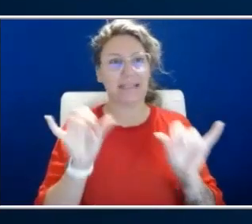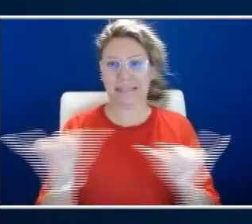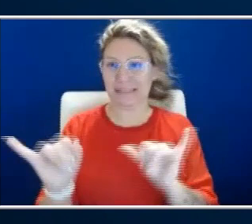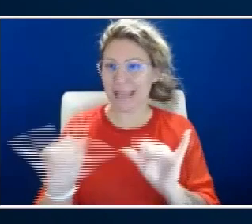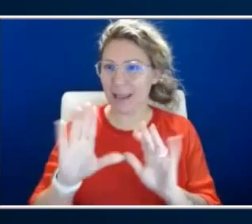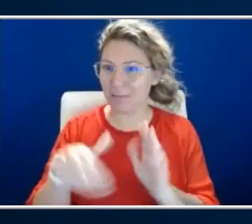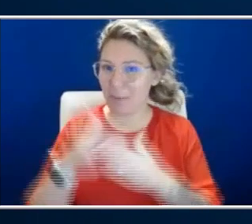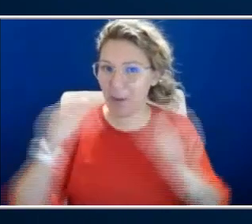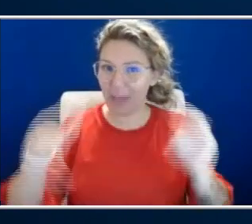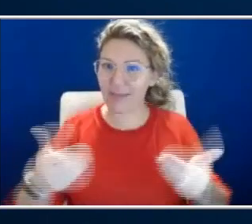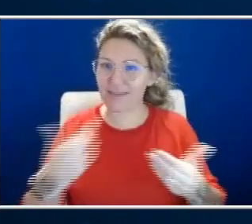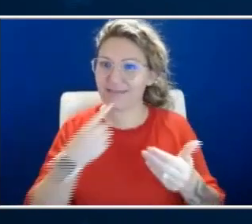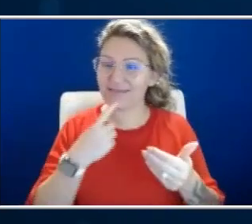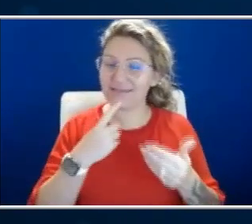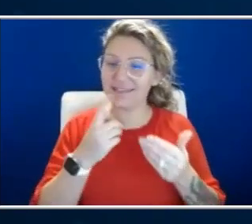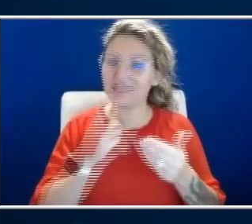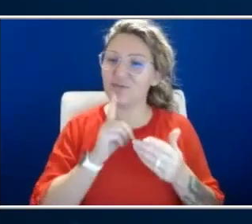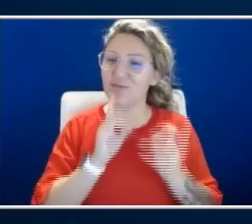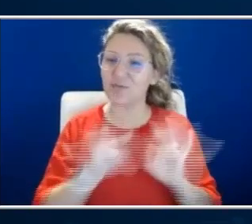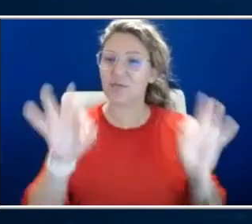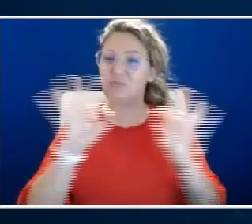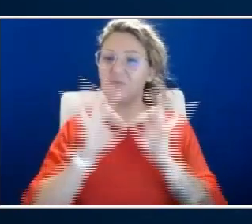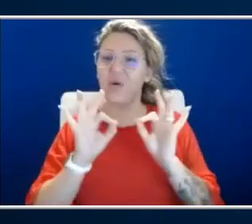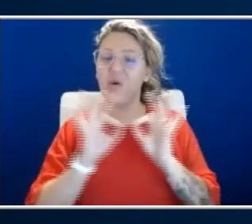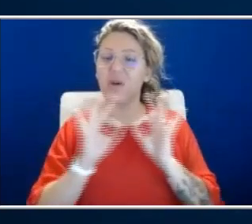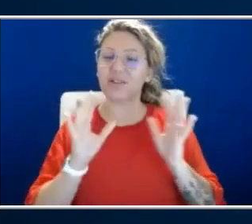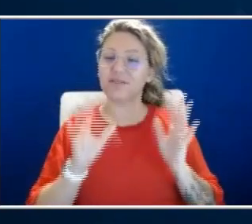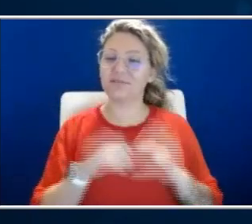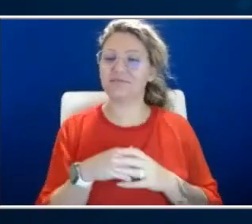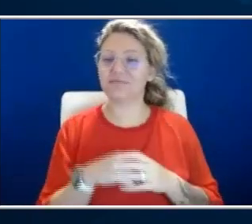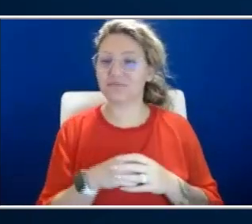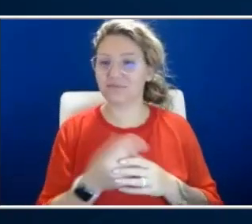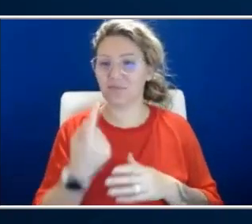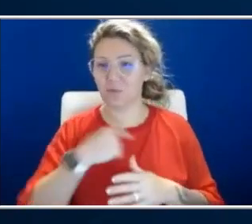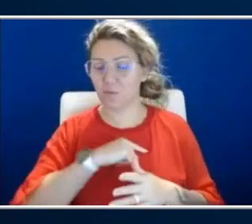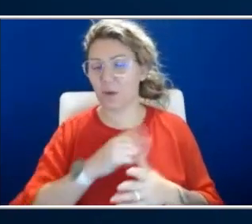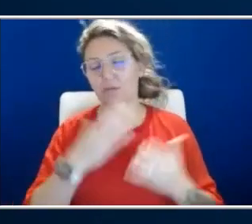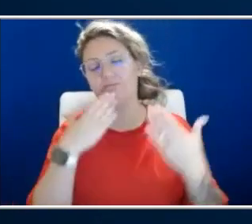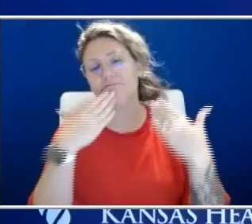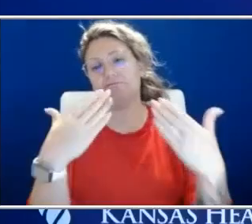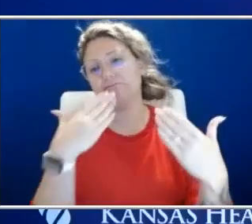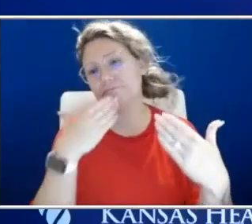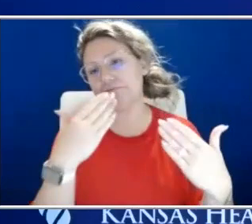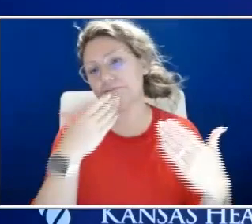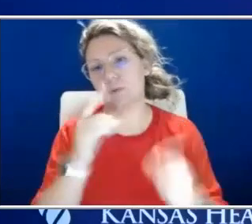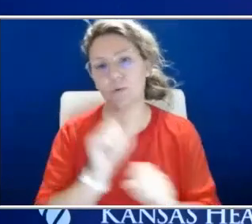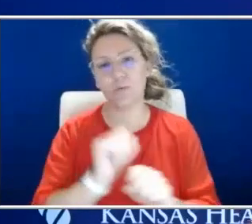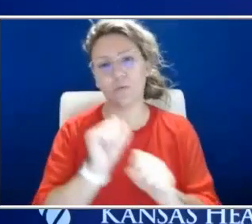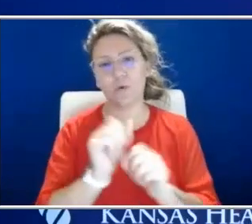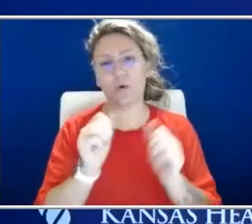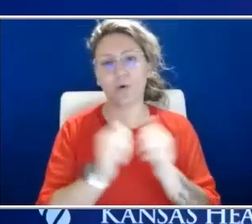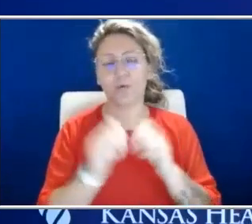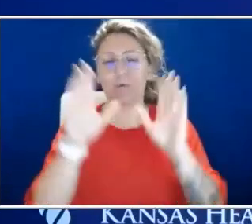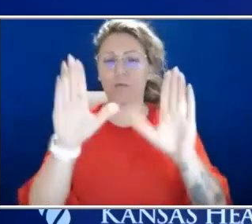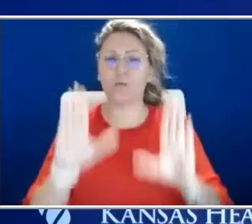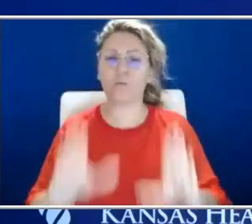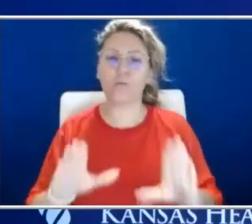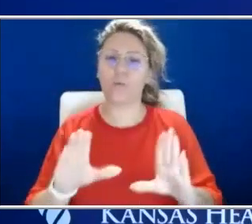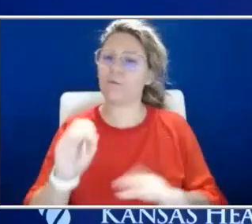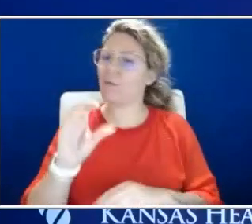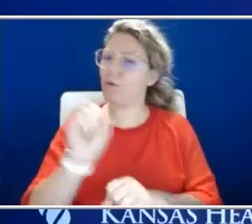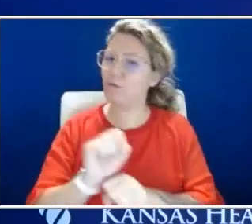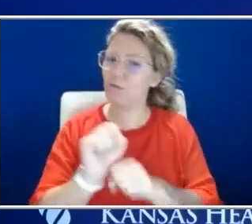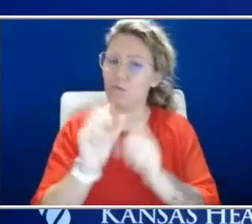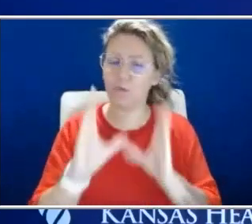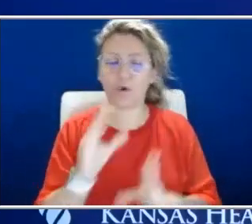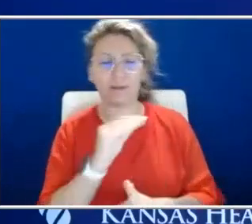it's so important, and I think, we are so grateful that we get to work with great colleagues like this and also help the patients on a